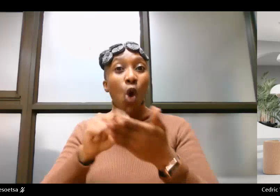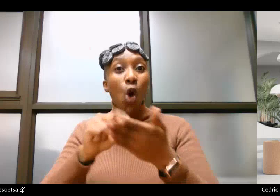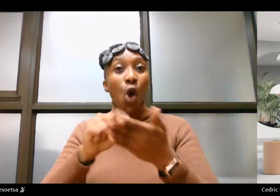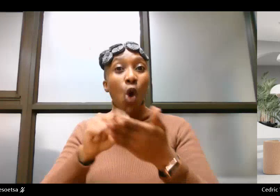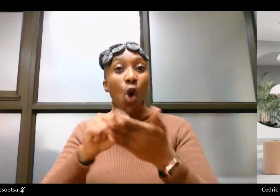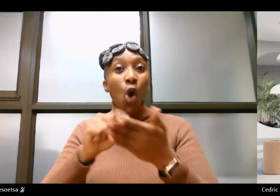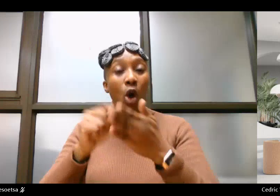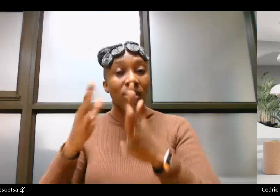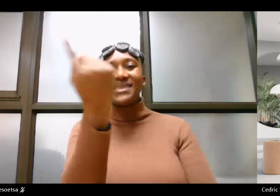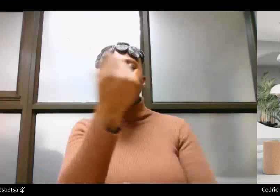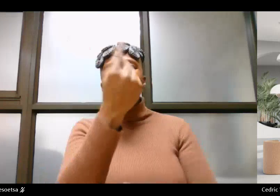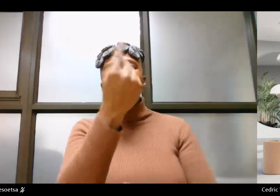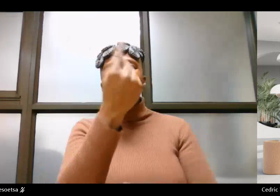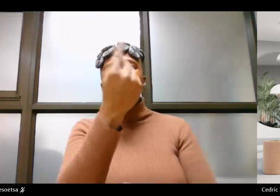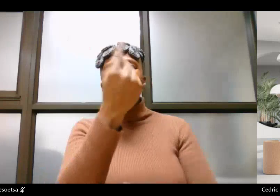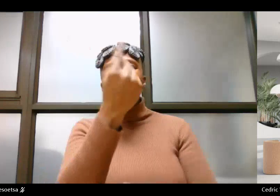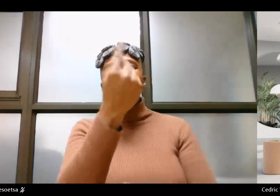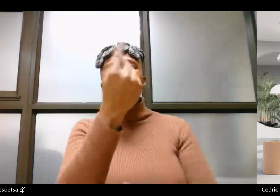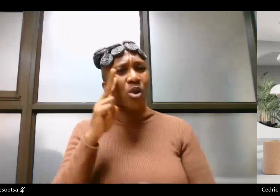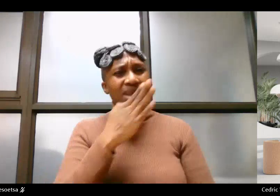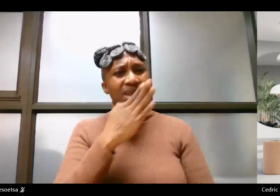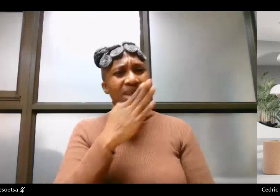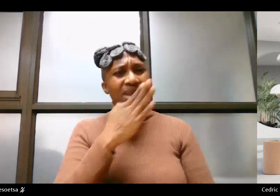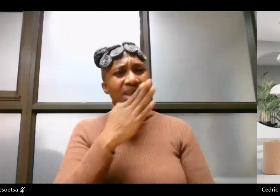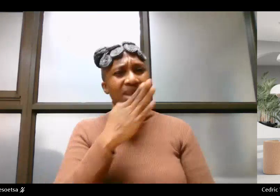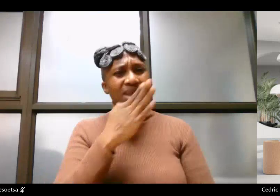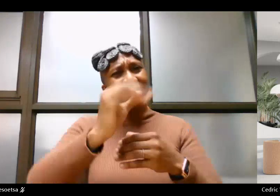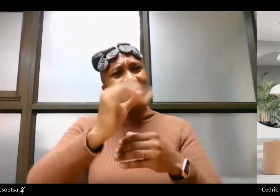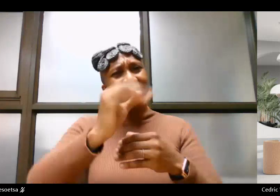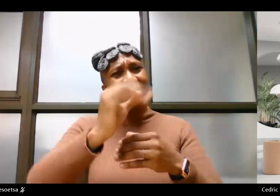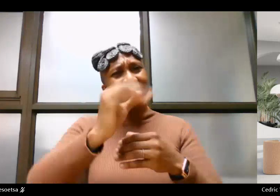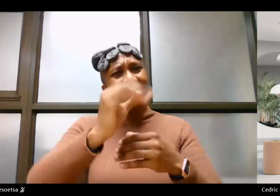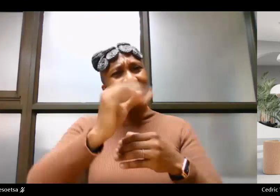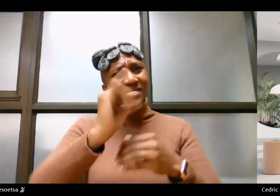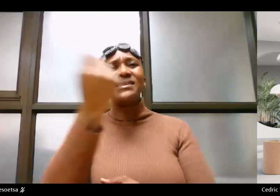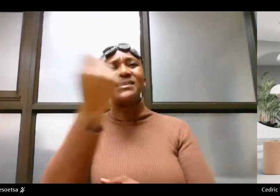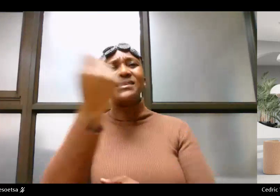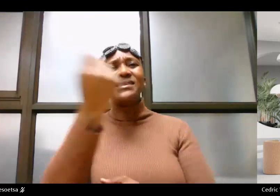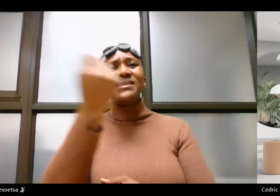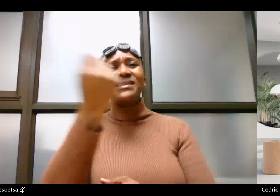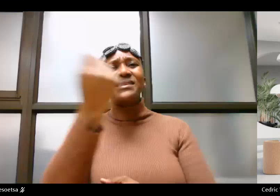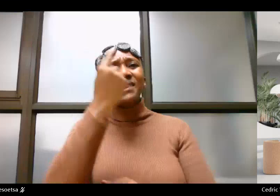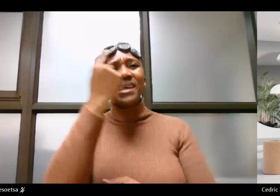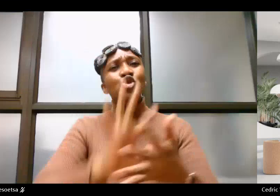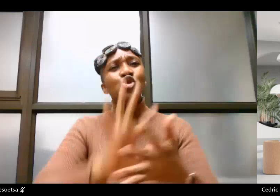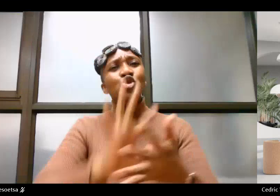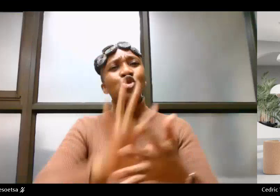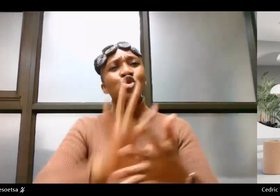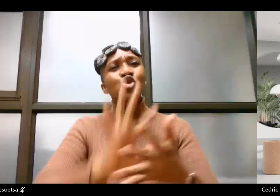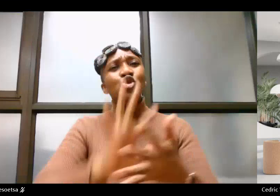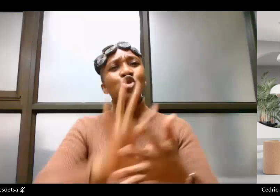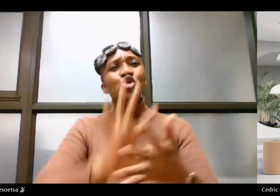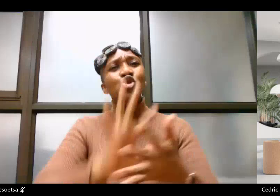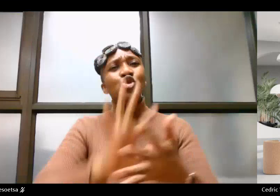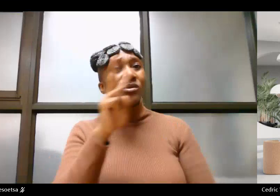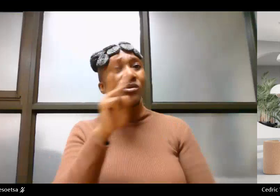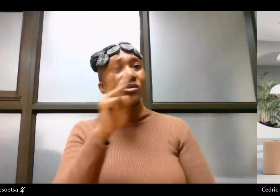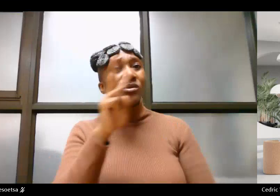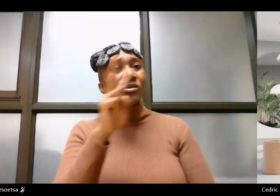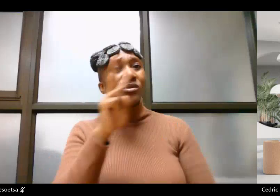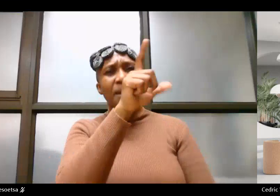looked at that in semester 1. So the single story narrative. So saying that whenever you see someone, the person does not just contain a